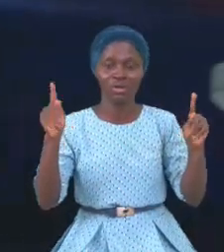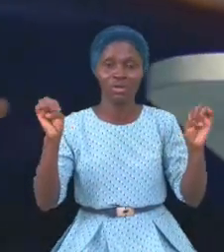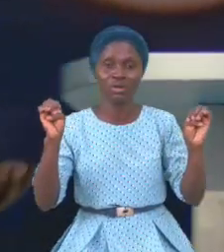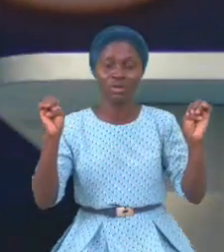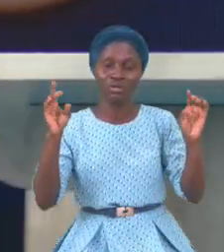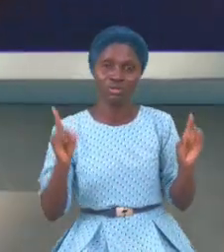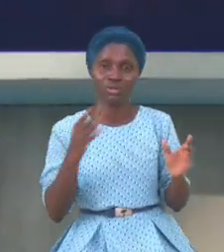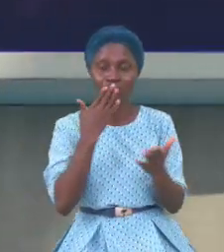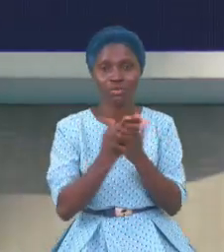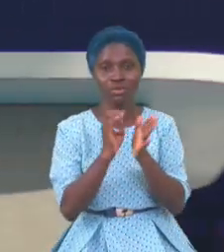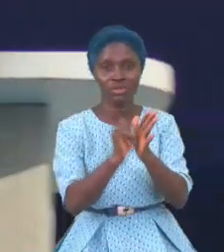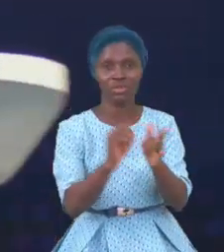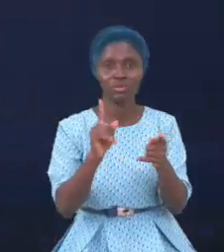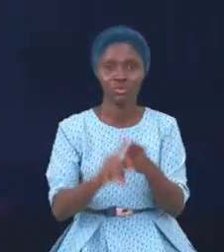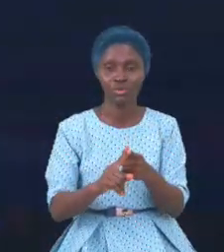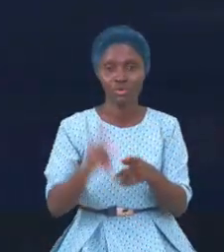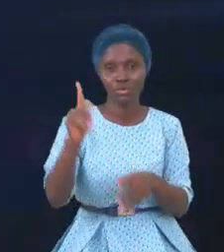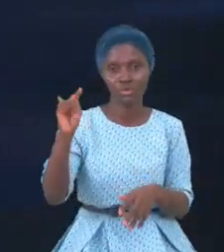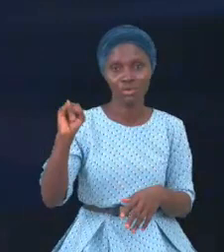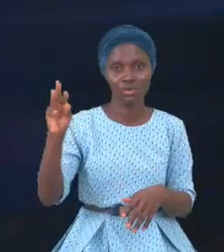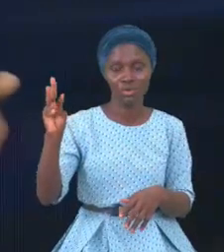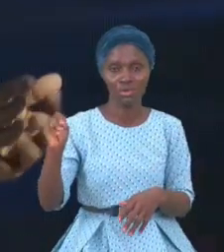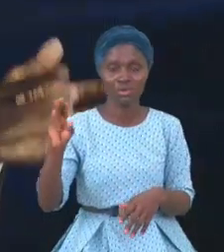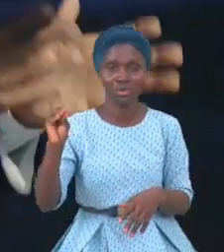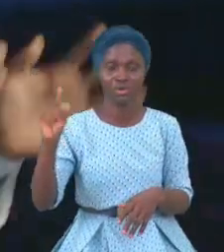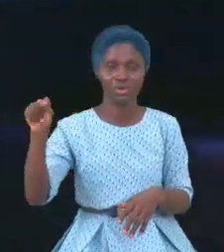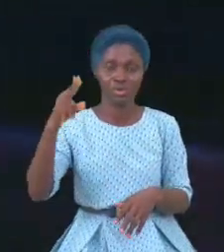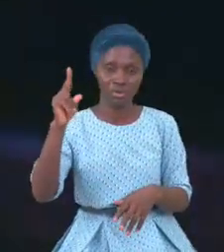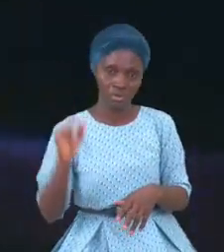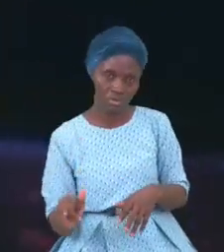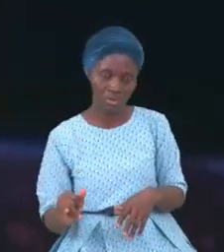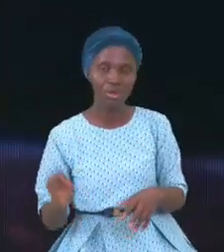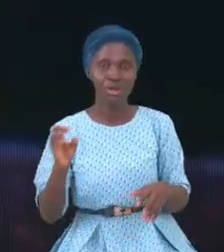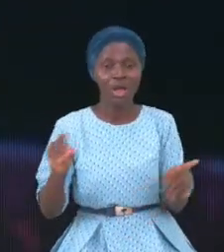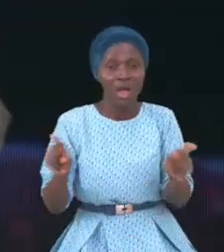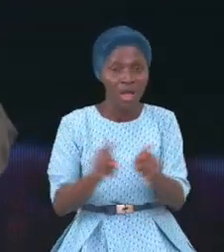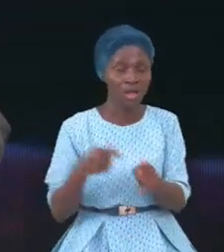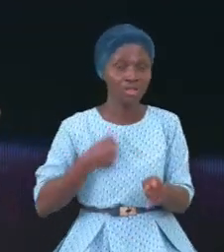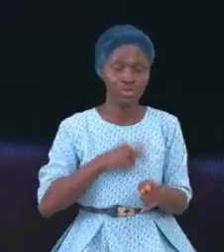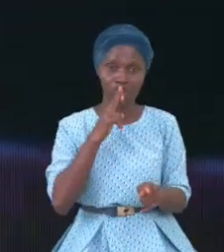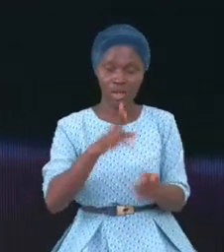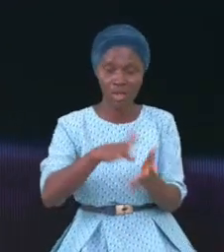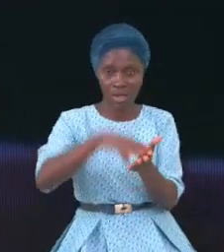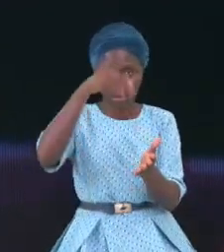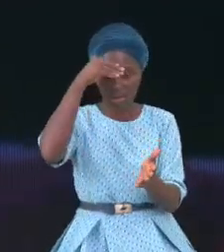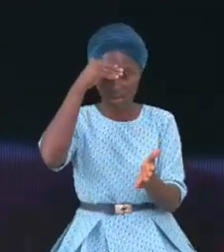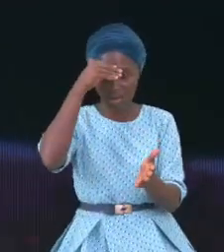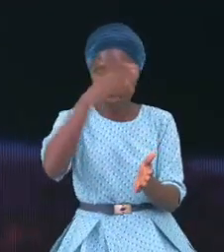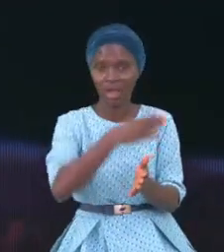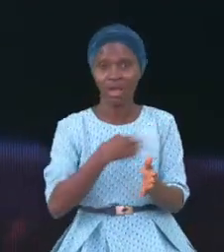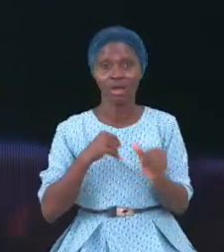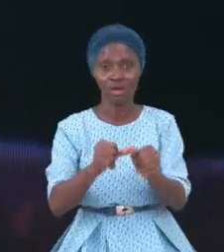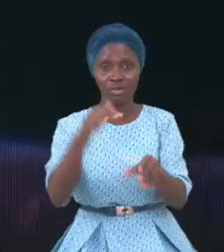we are being trained, as we are being taught, as we are moving on in ministry, we need